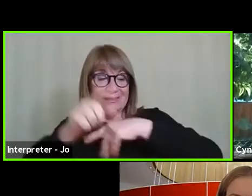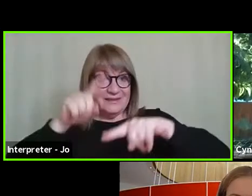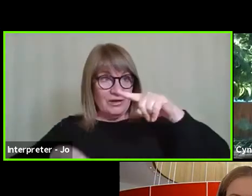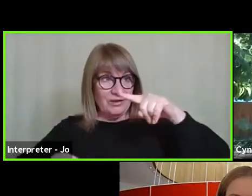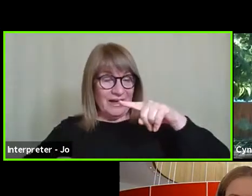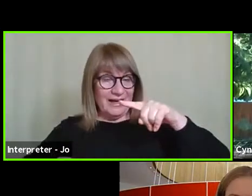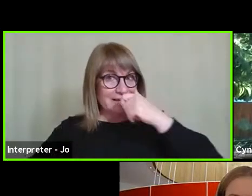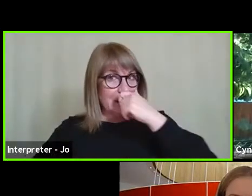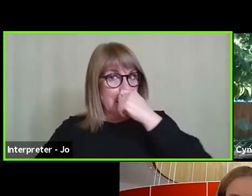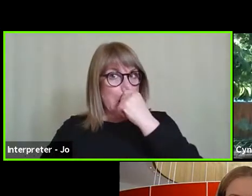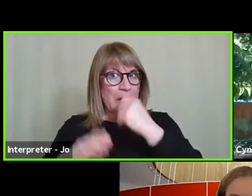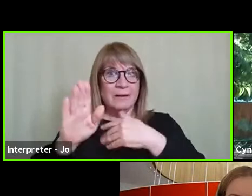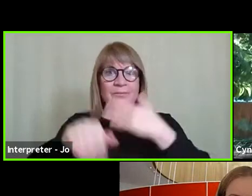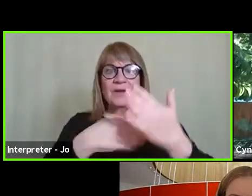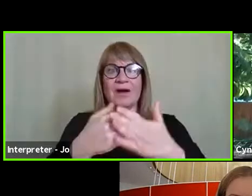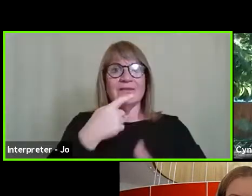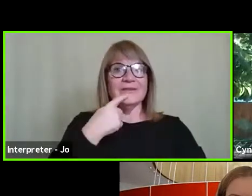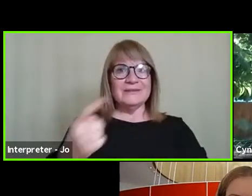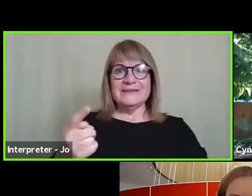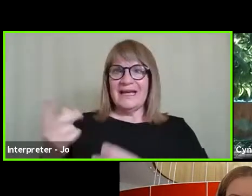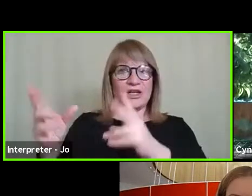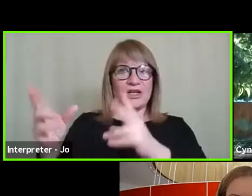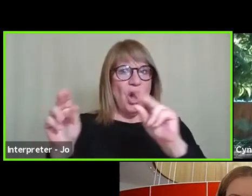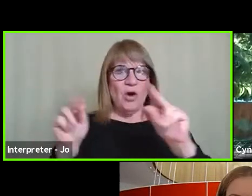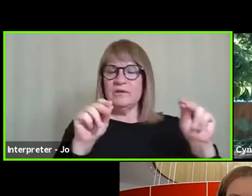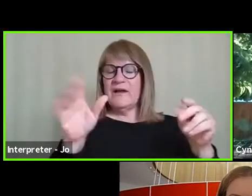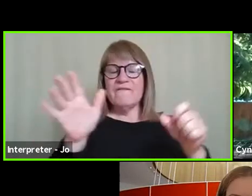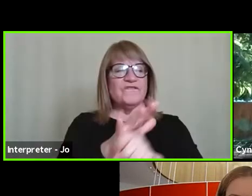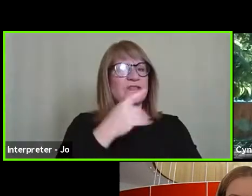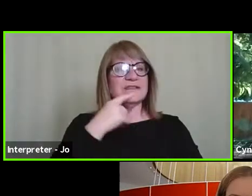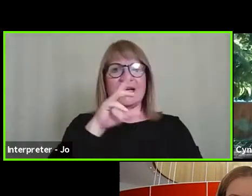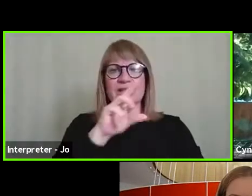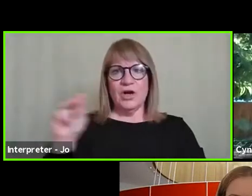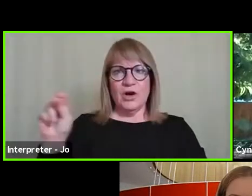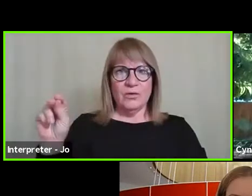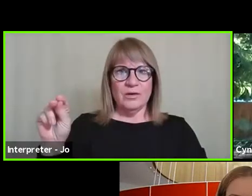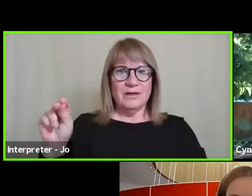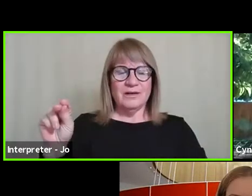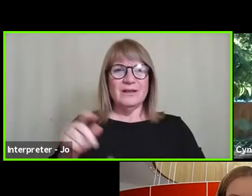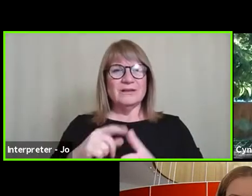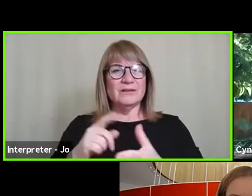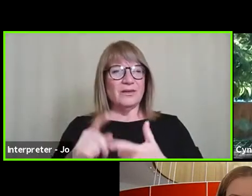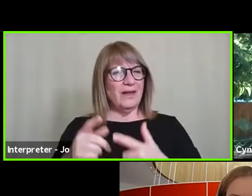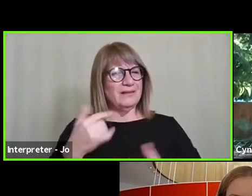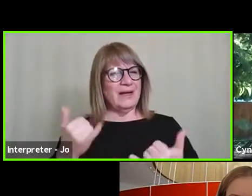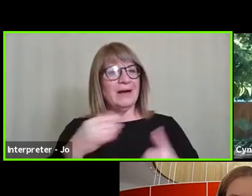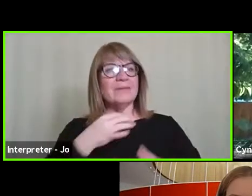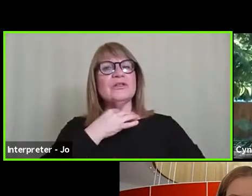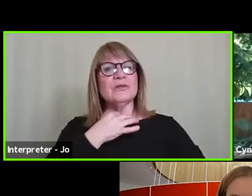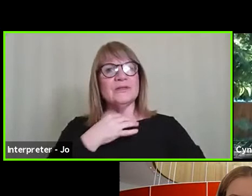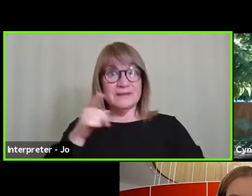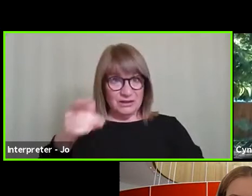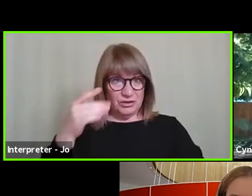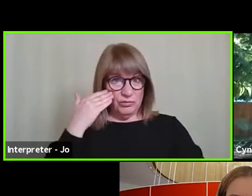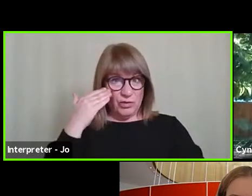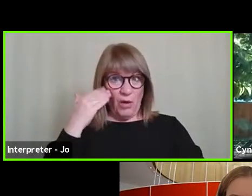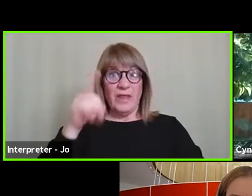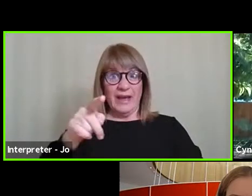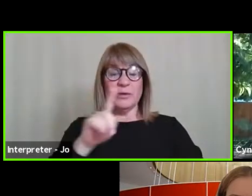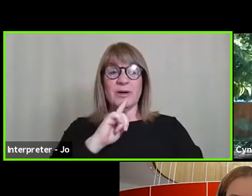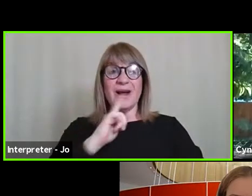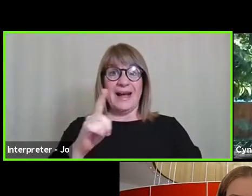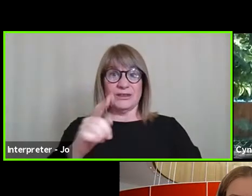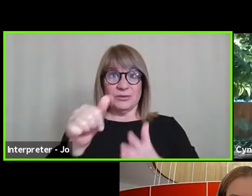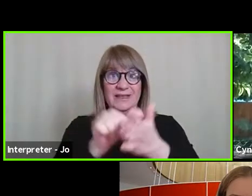section all of them said that they had said no so the question became did they even know that they had been sterilized and who in fact were the people that